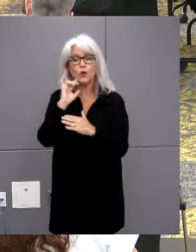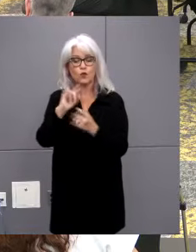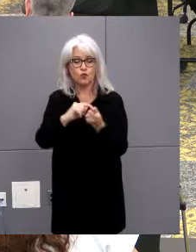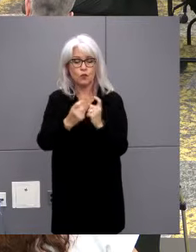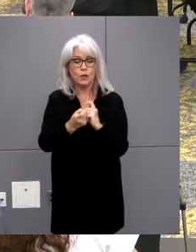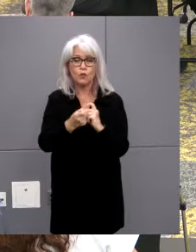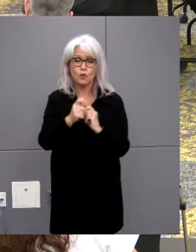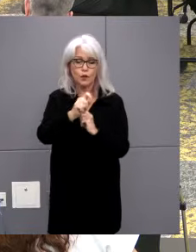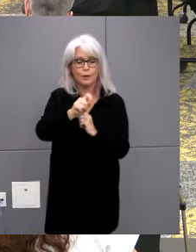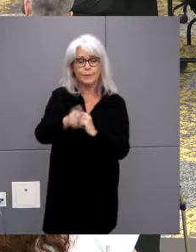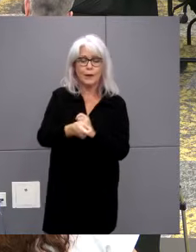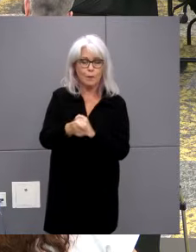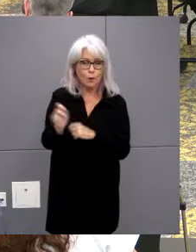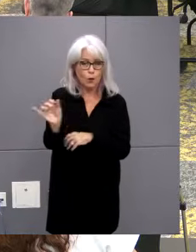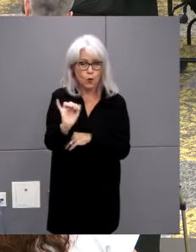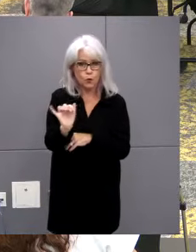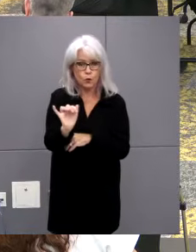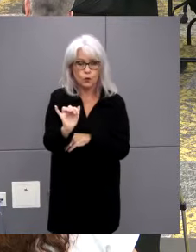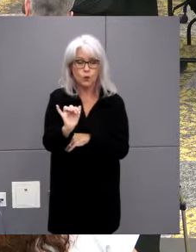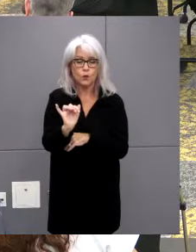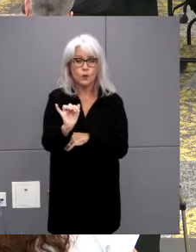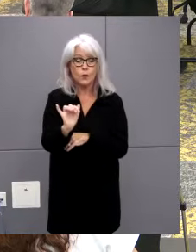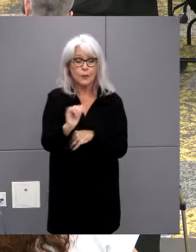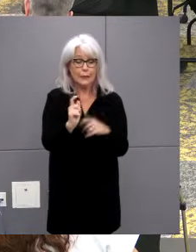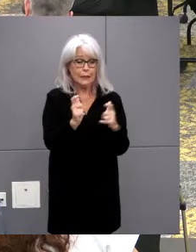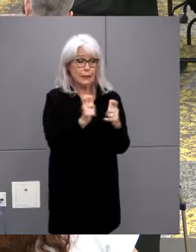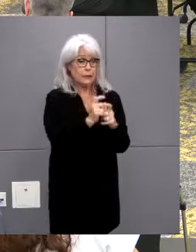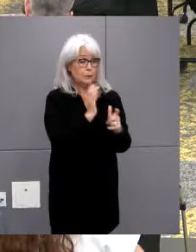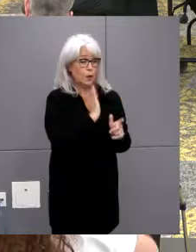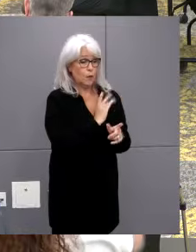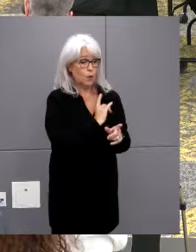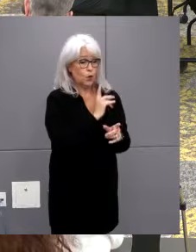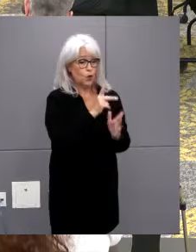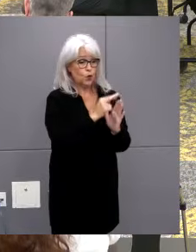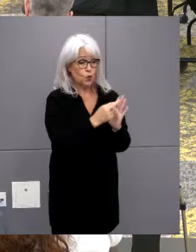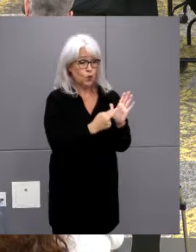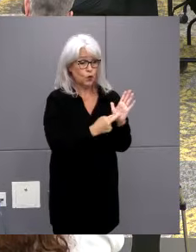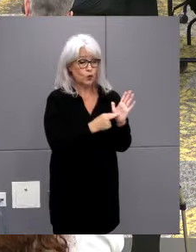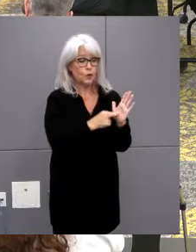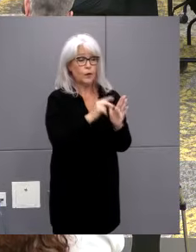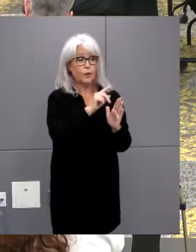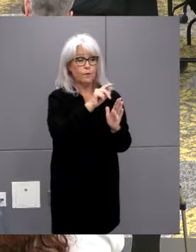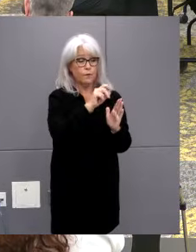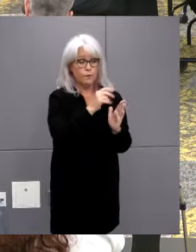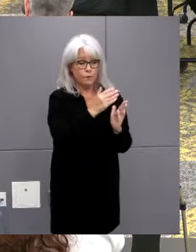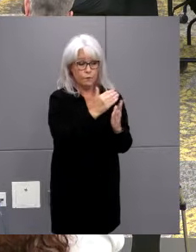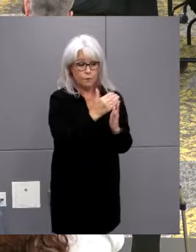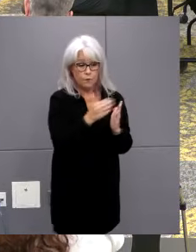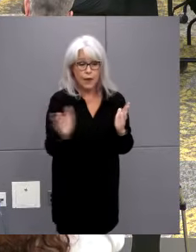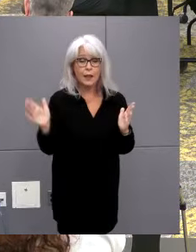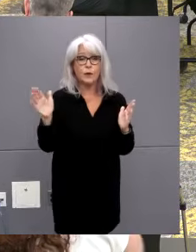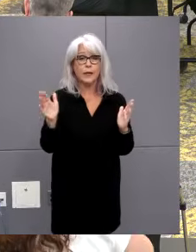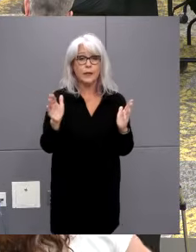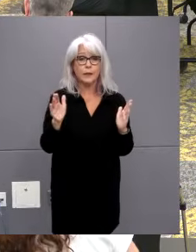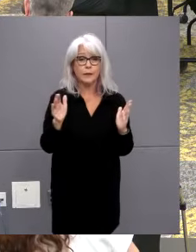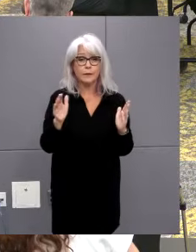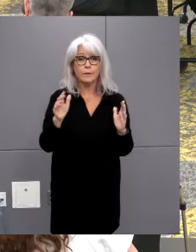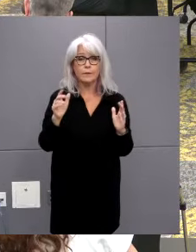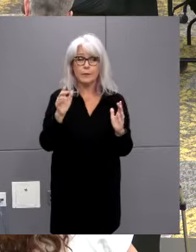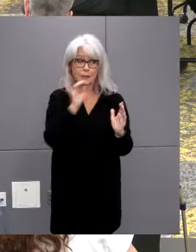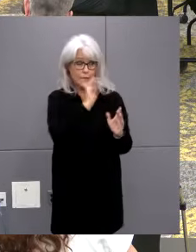punctuation. So it would read, the small board rules include the following, colon. Is that correct, Trustee Reyes?